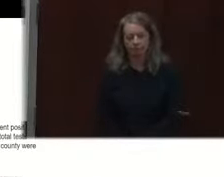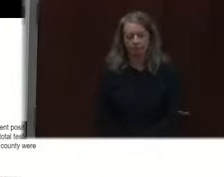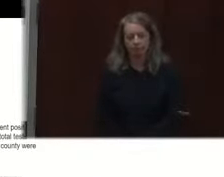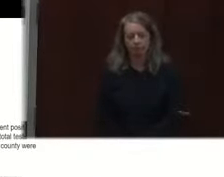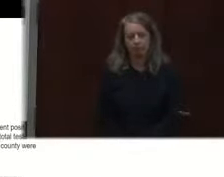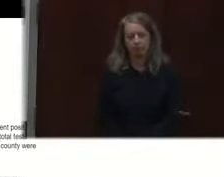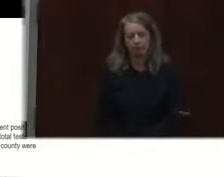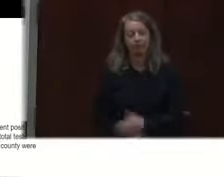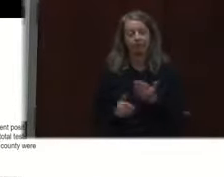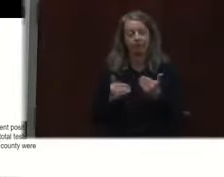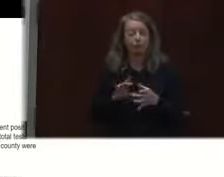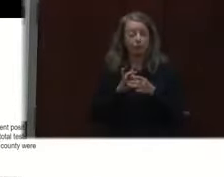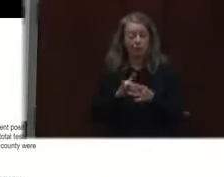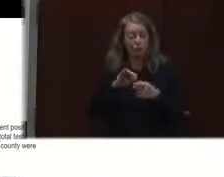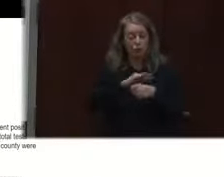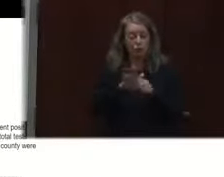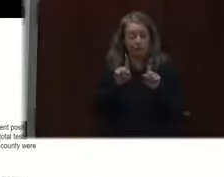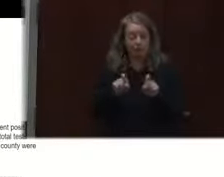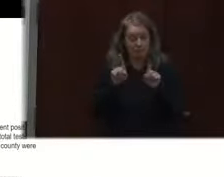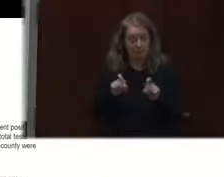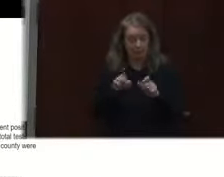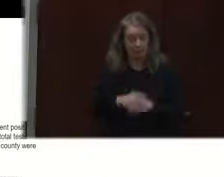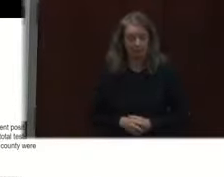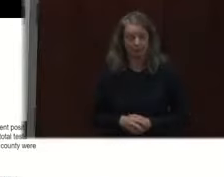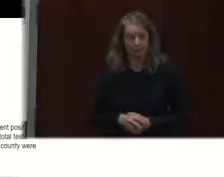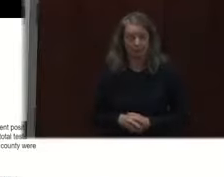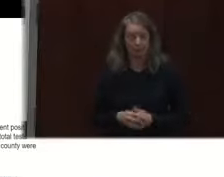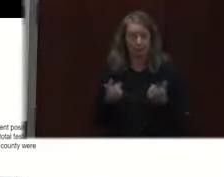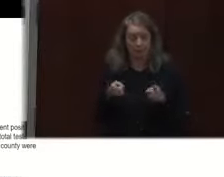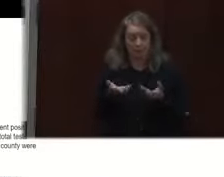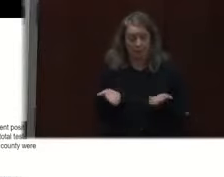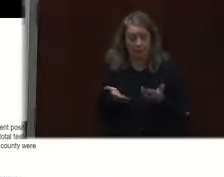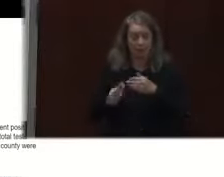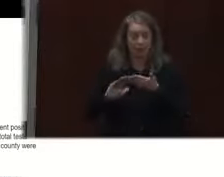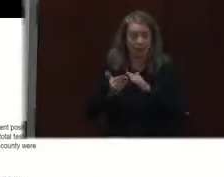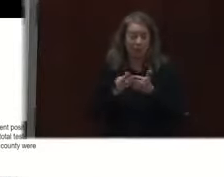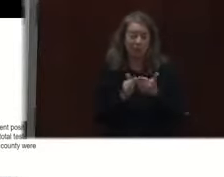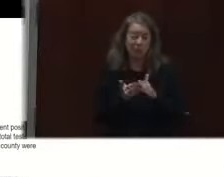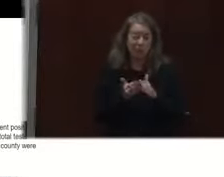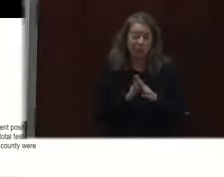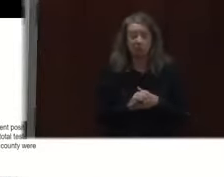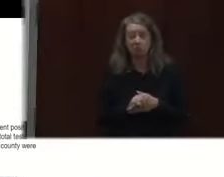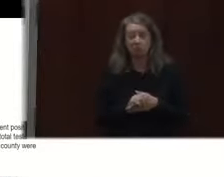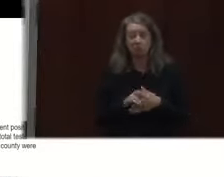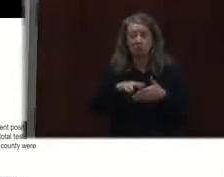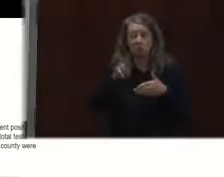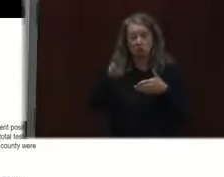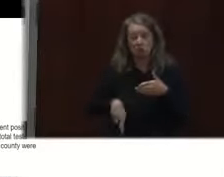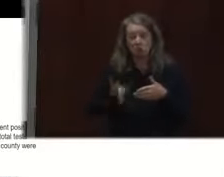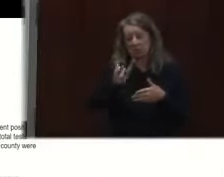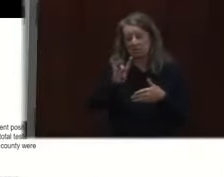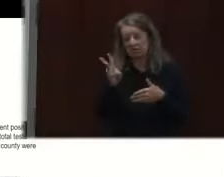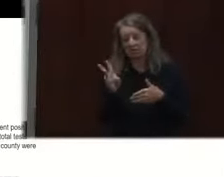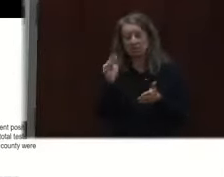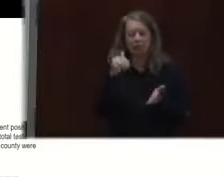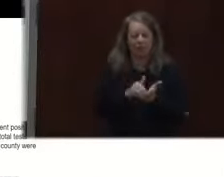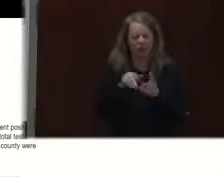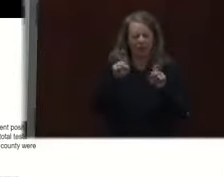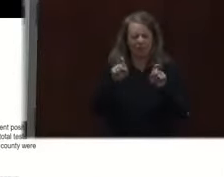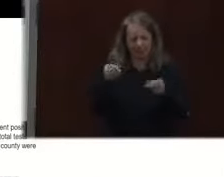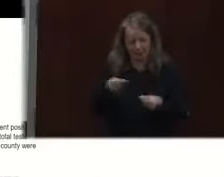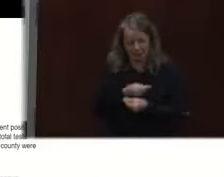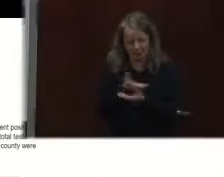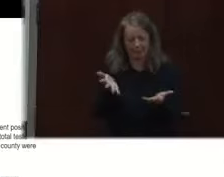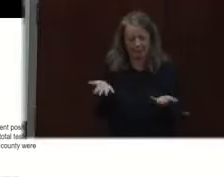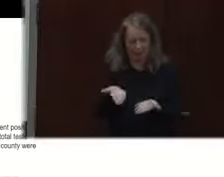So speaking of the COVID testing efforts, the ones in our community have resulted in about 86,000 tests administered